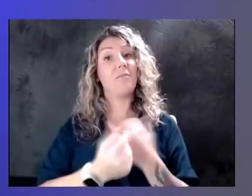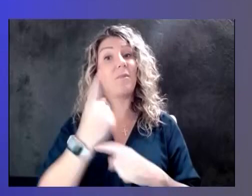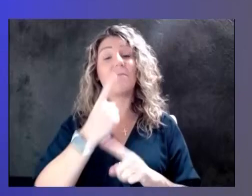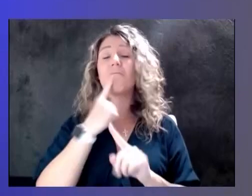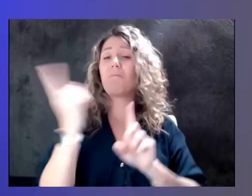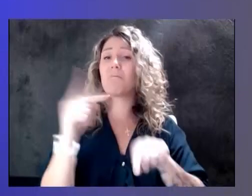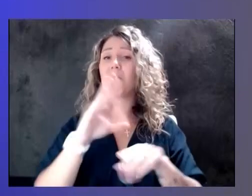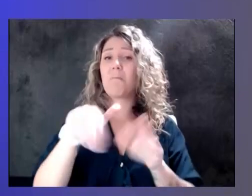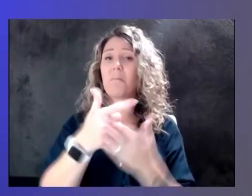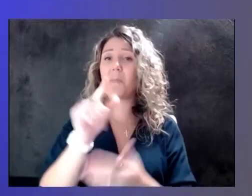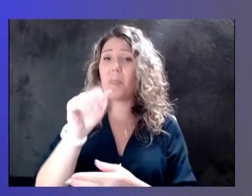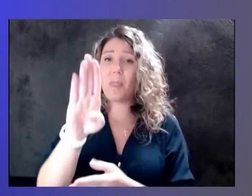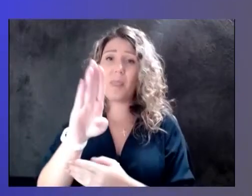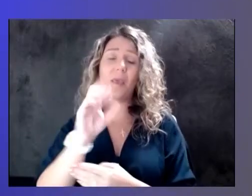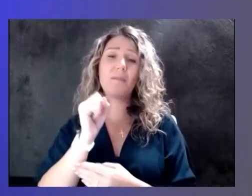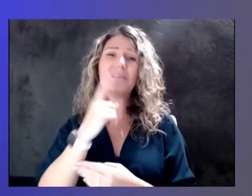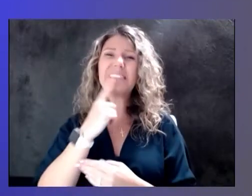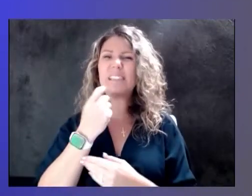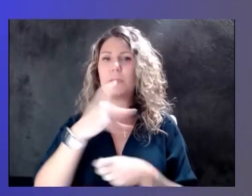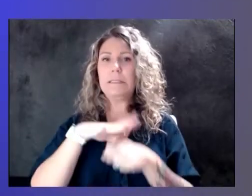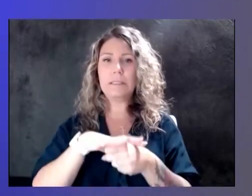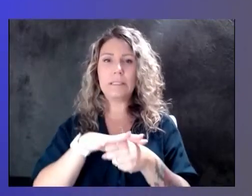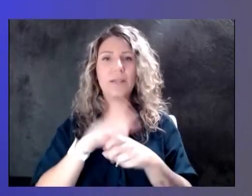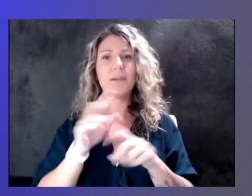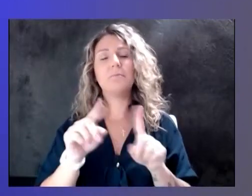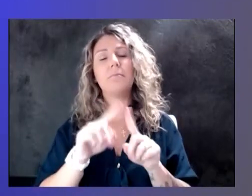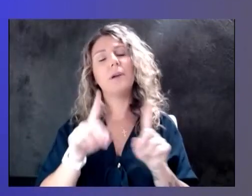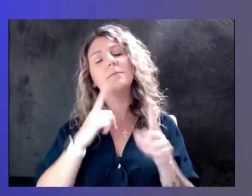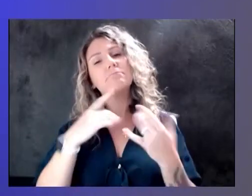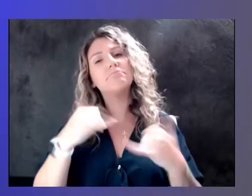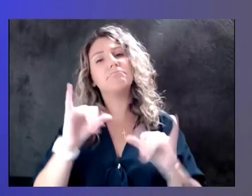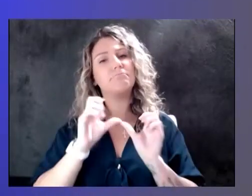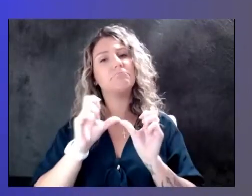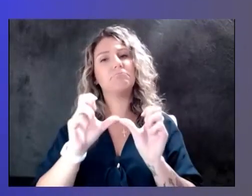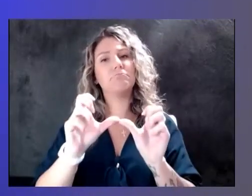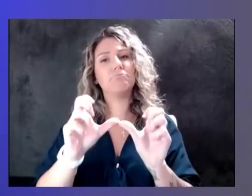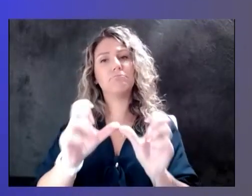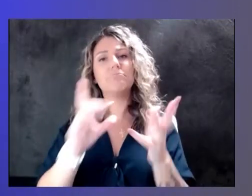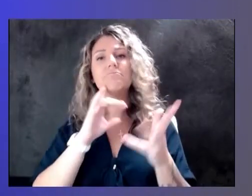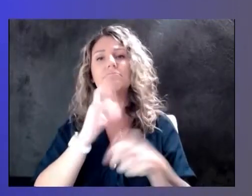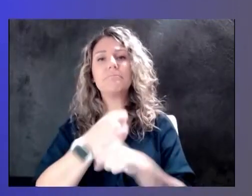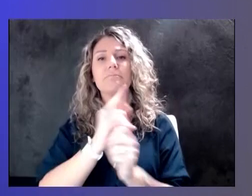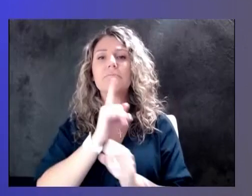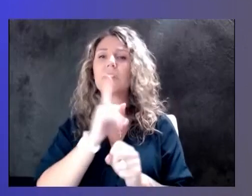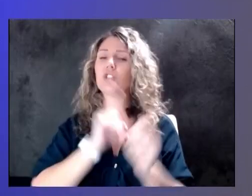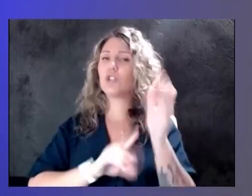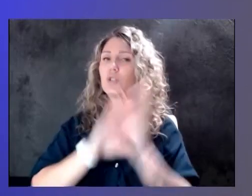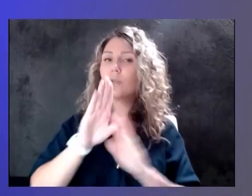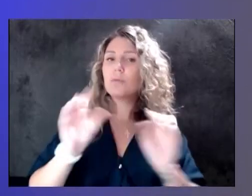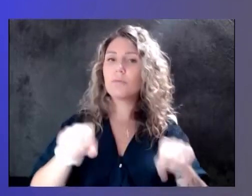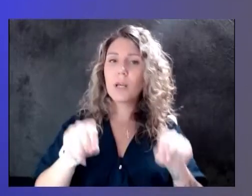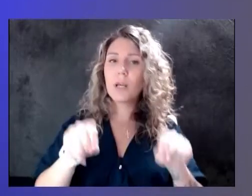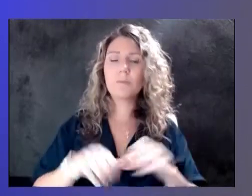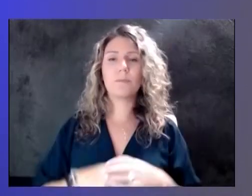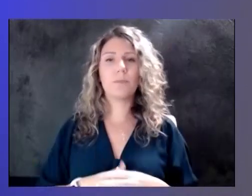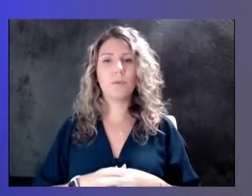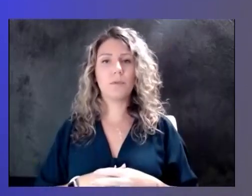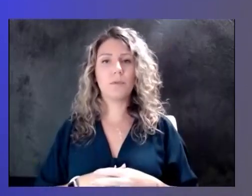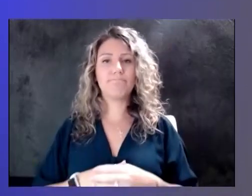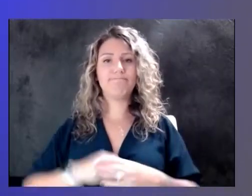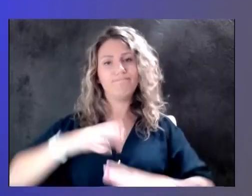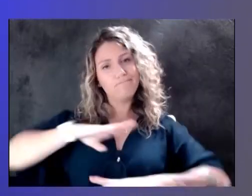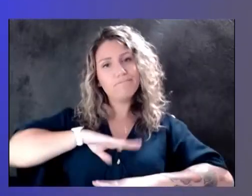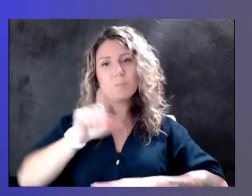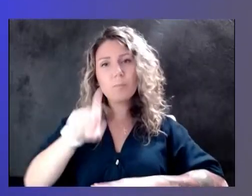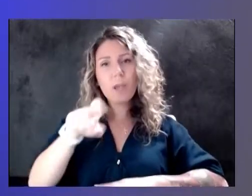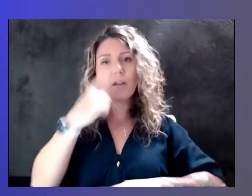little bit stressed, but we continue to make sure we have surge capability, meet the demand for COVID testing, as